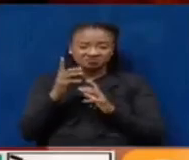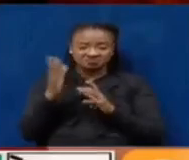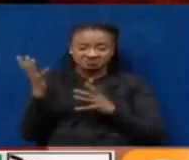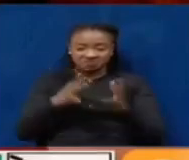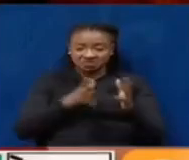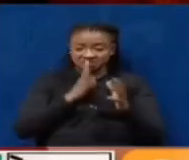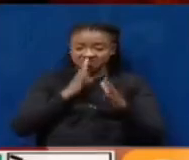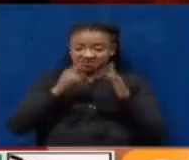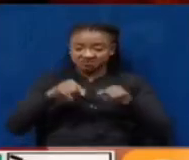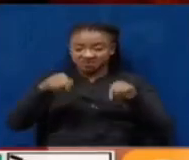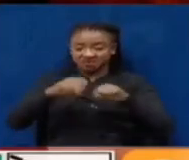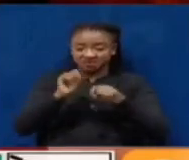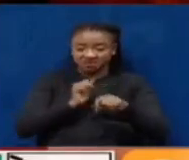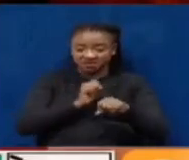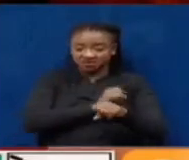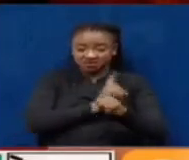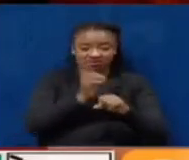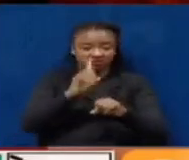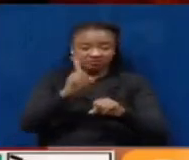this.